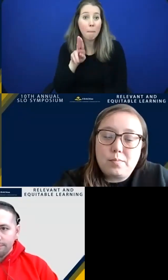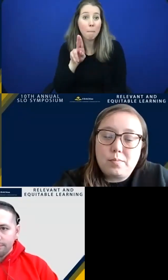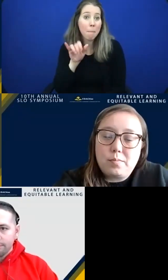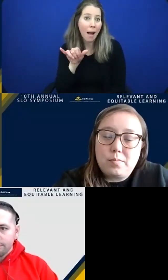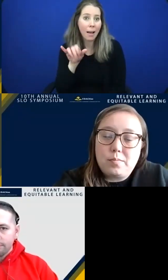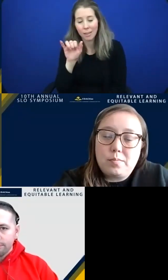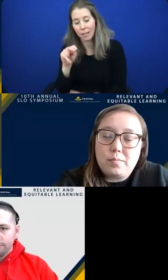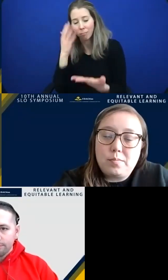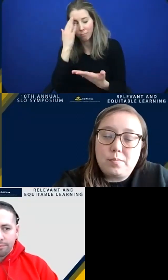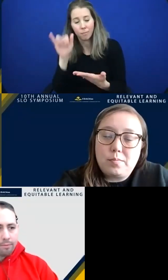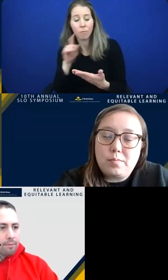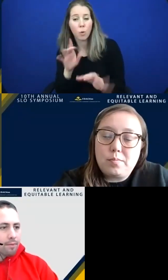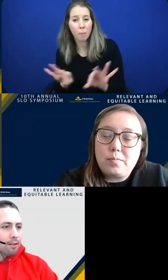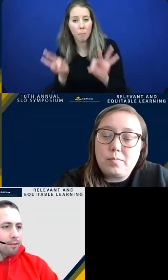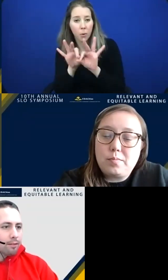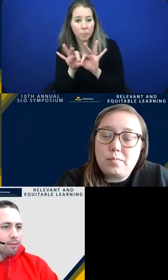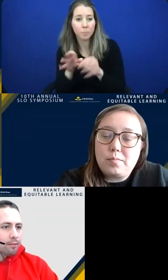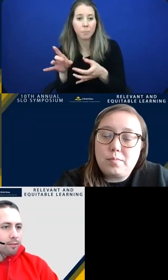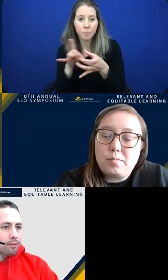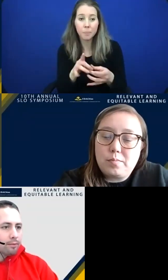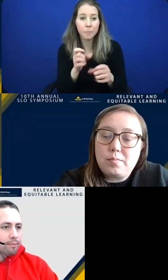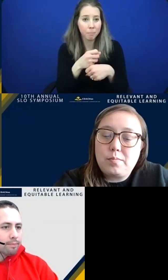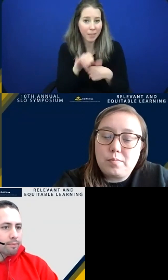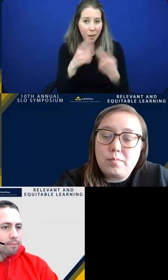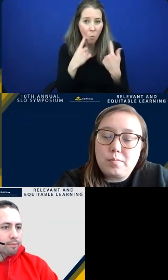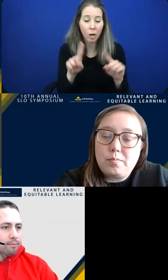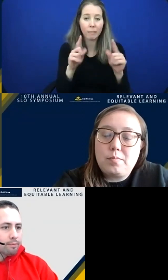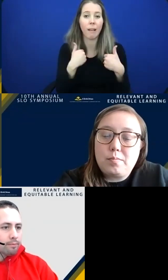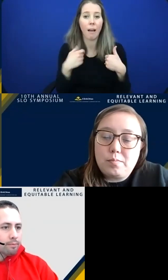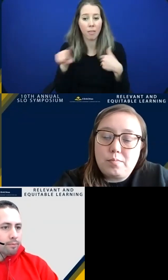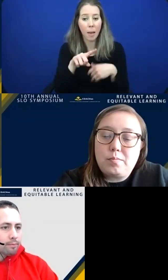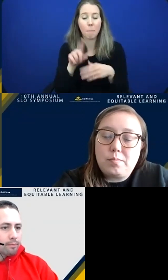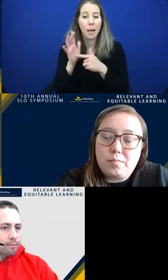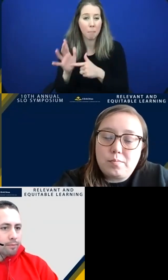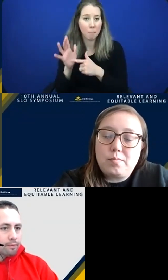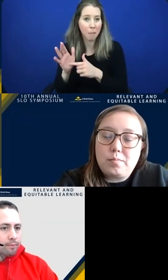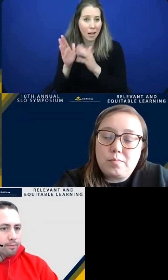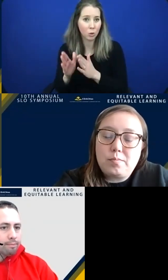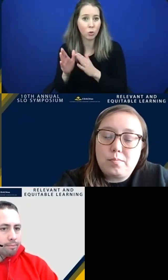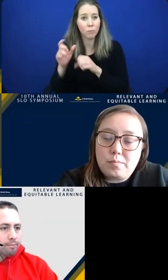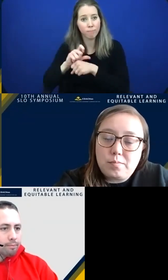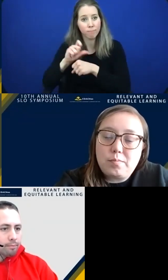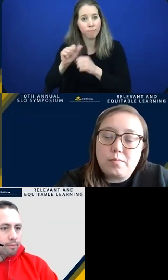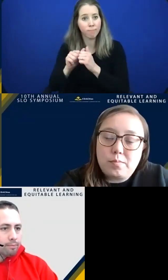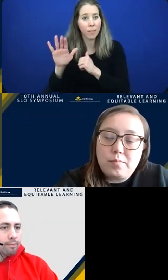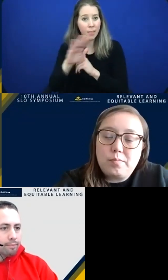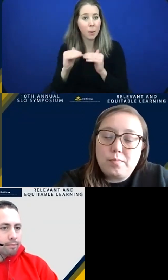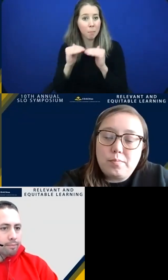just in terms of making it work to have them as ambassadors and working with their peers and so forth.